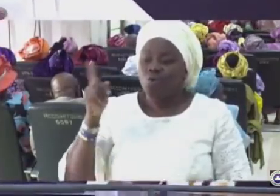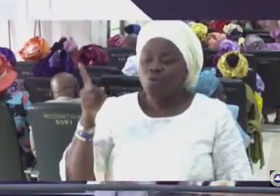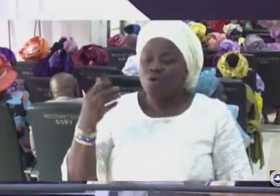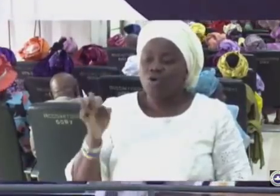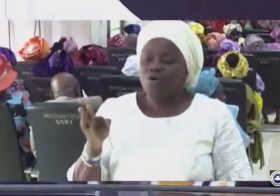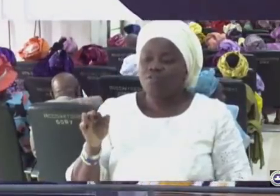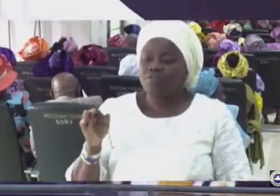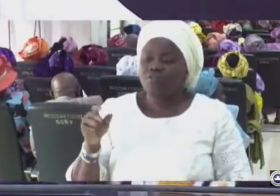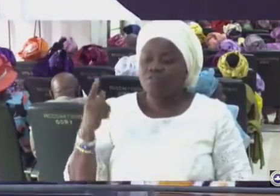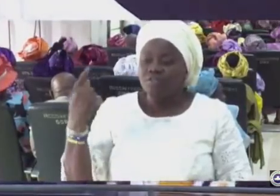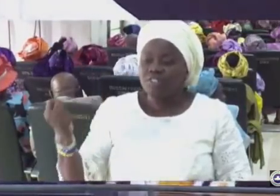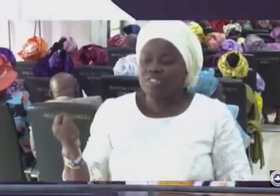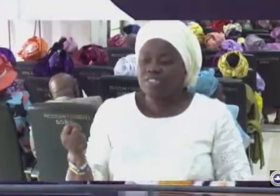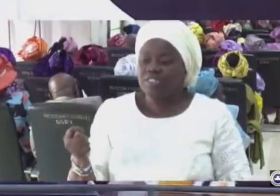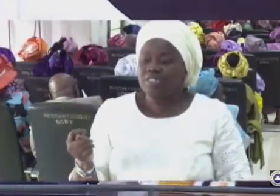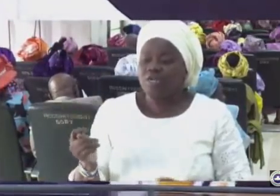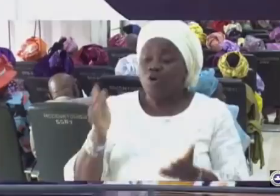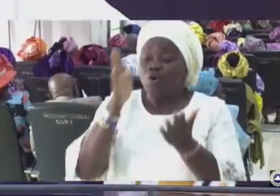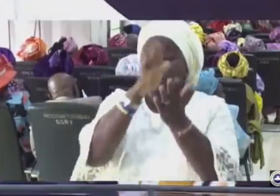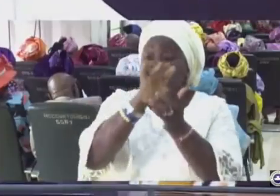By the time he died, he had